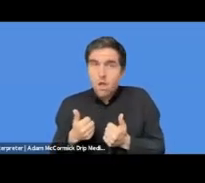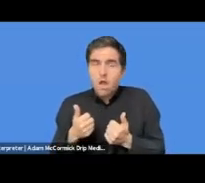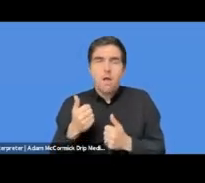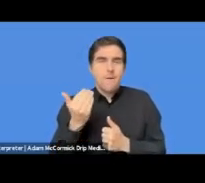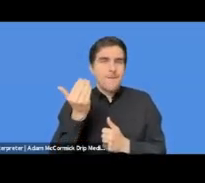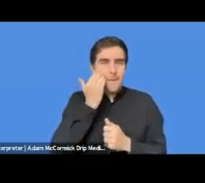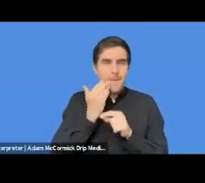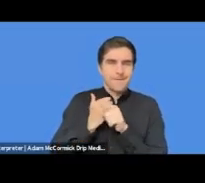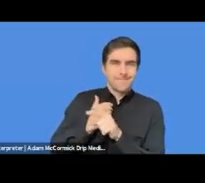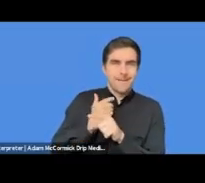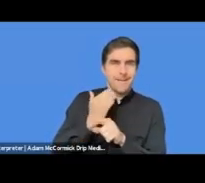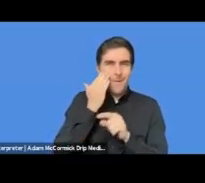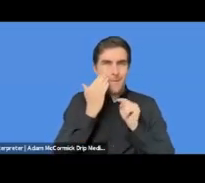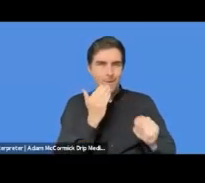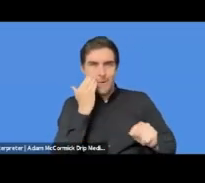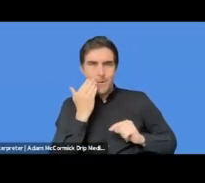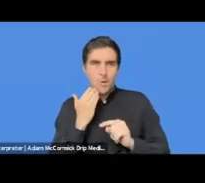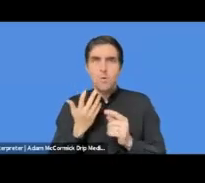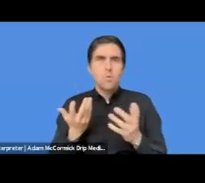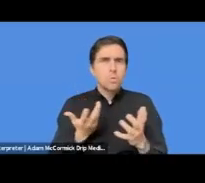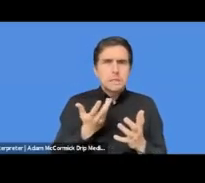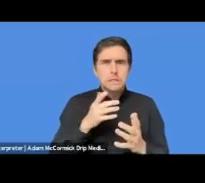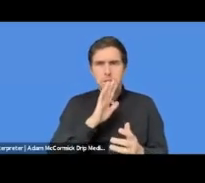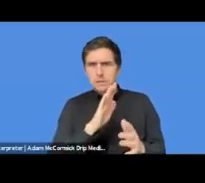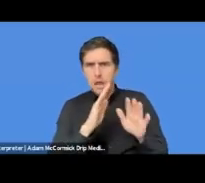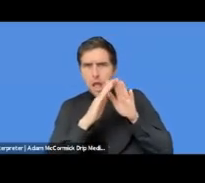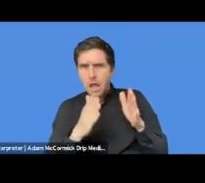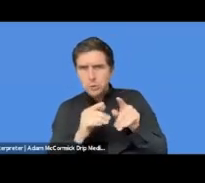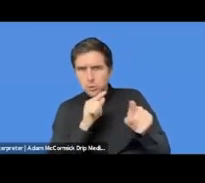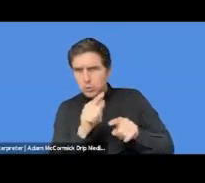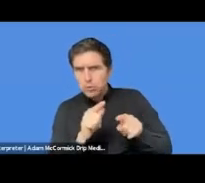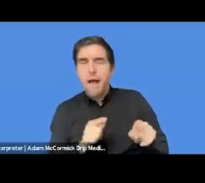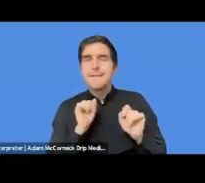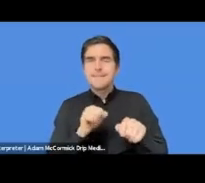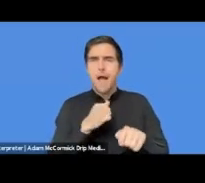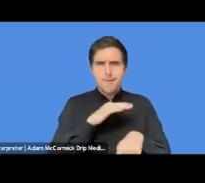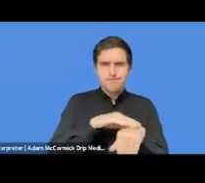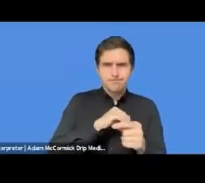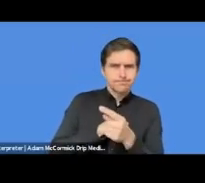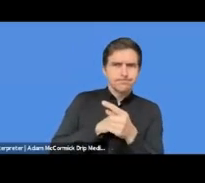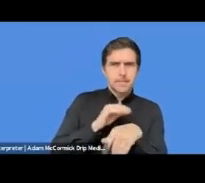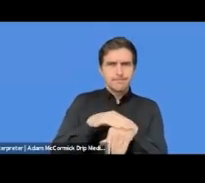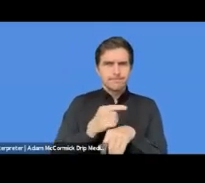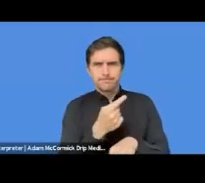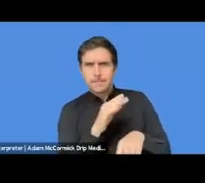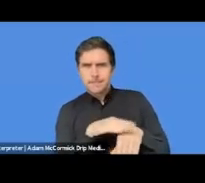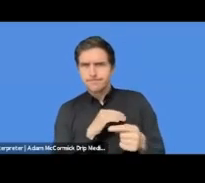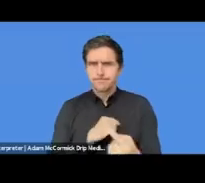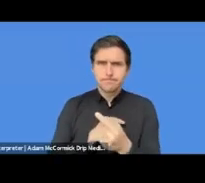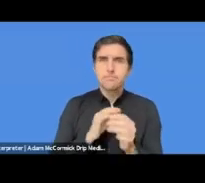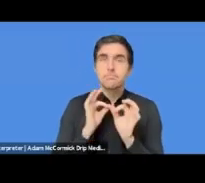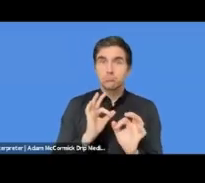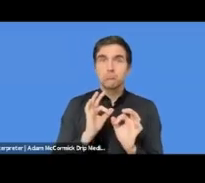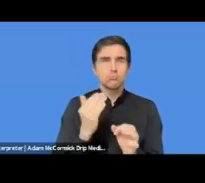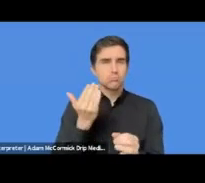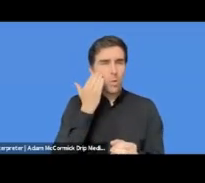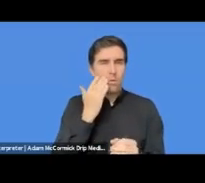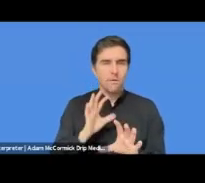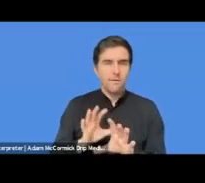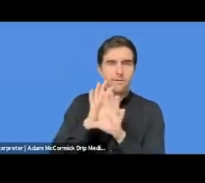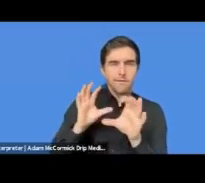services are needed at the household level. And then we make referrals, so meaning there's that comprehensiveness in service